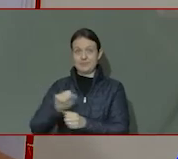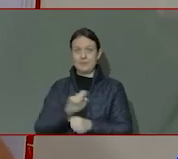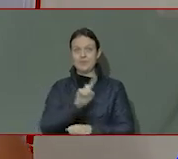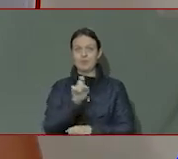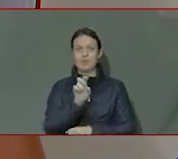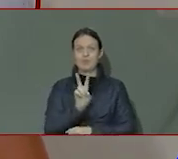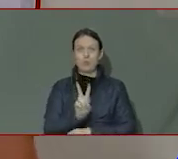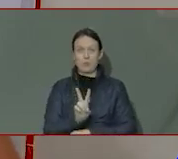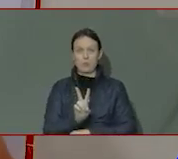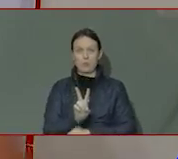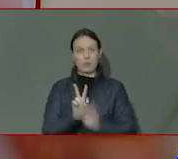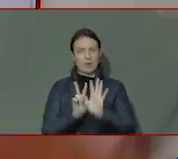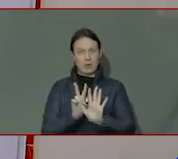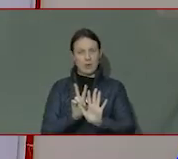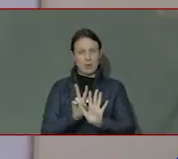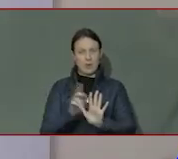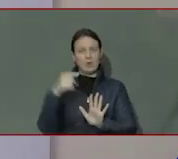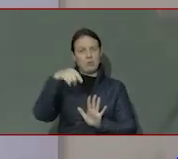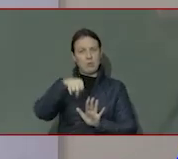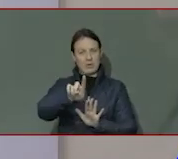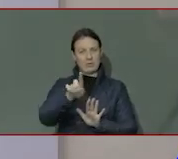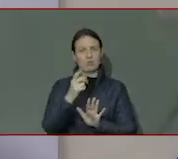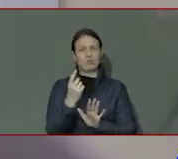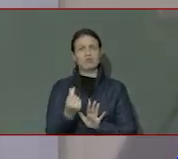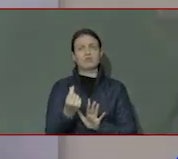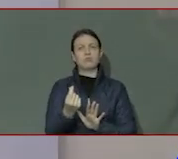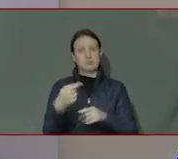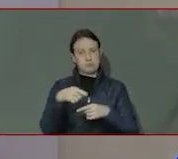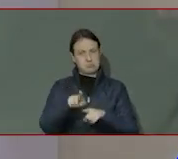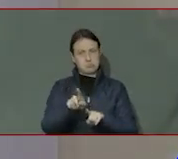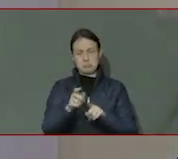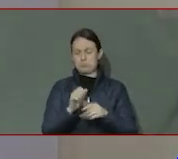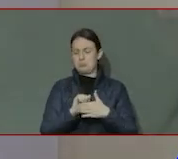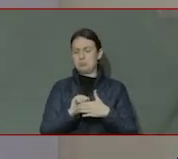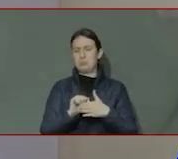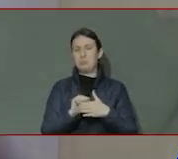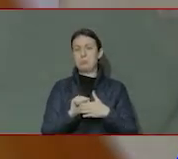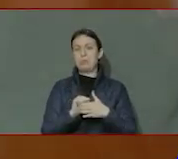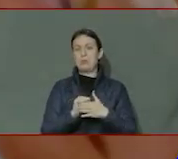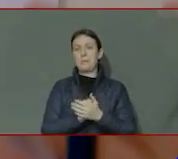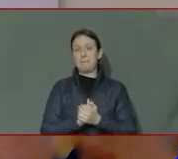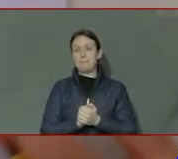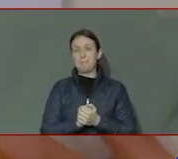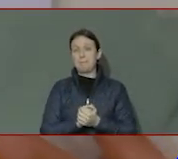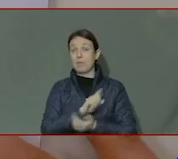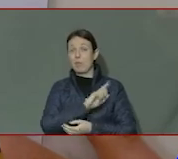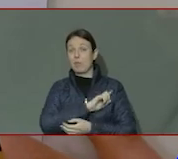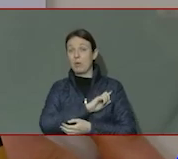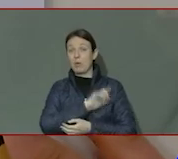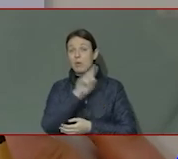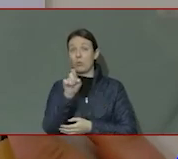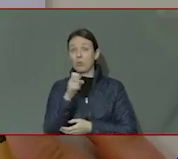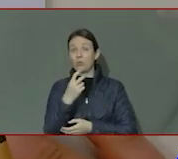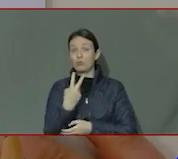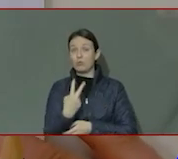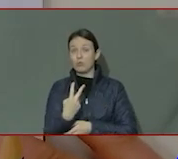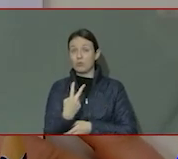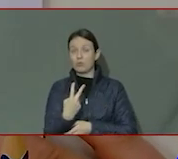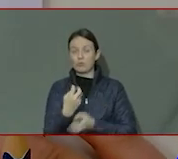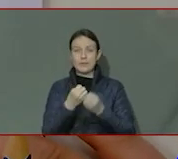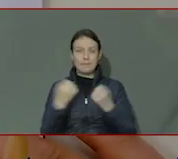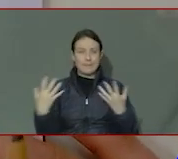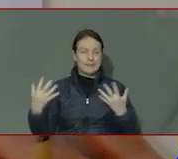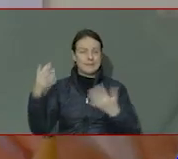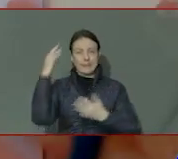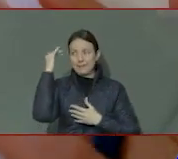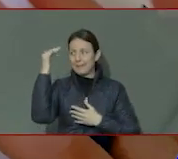question 2 for you to do on your own. Because question 2 is a lot of theory,